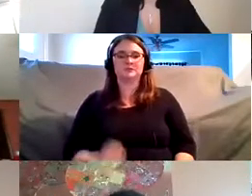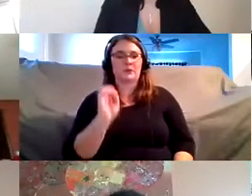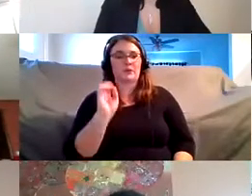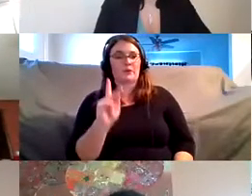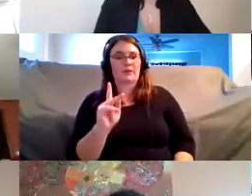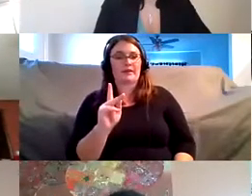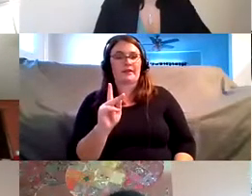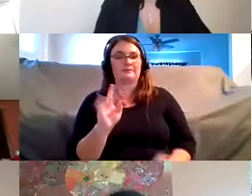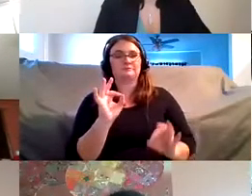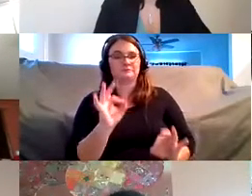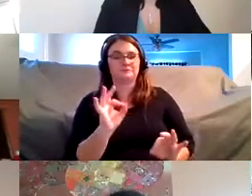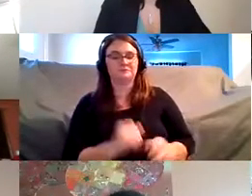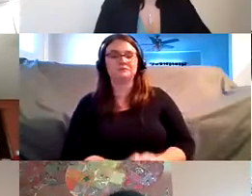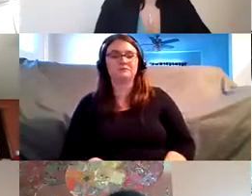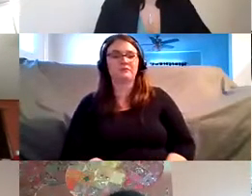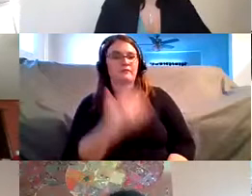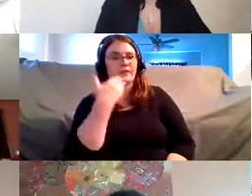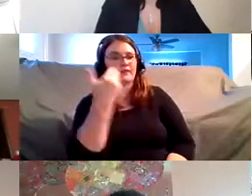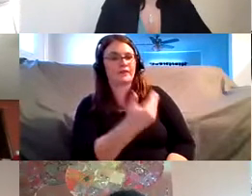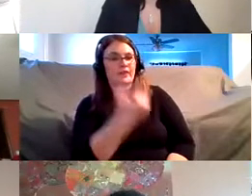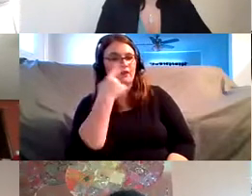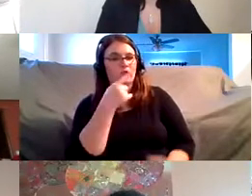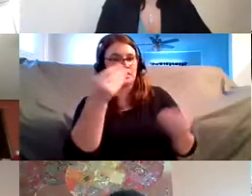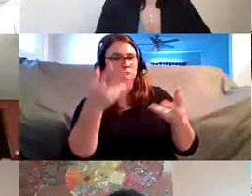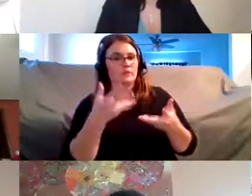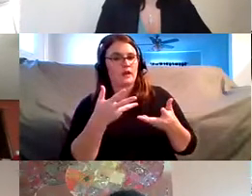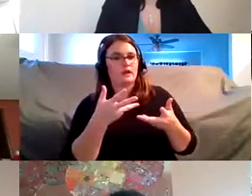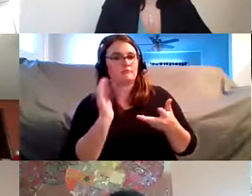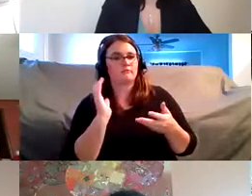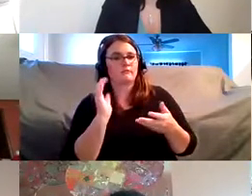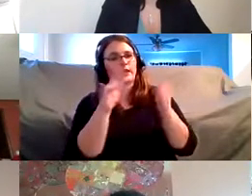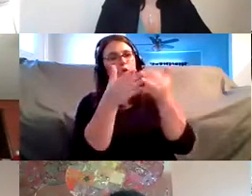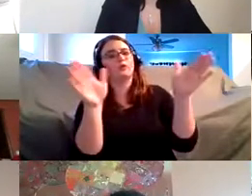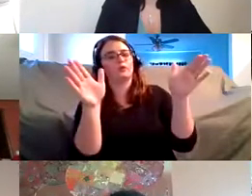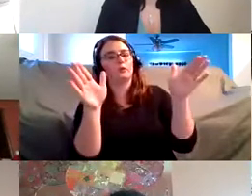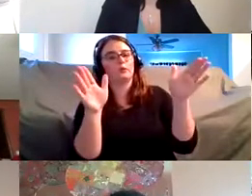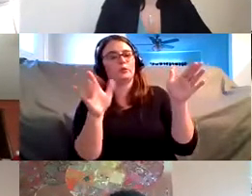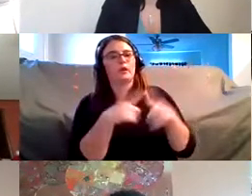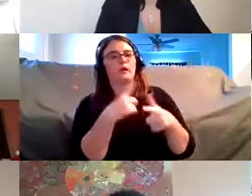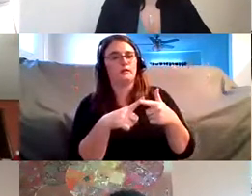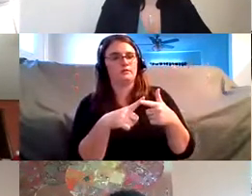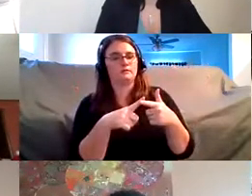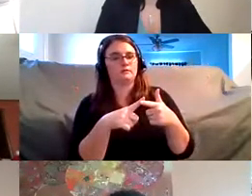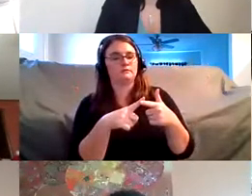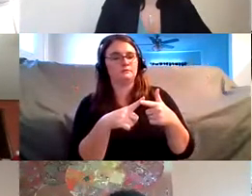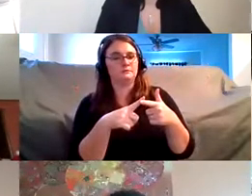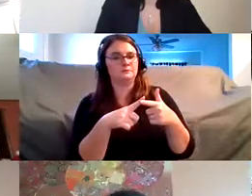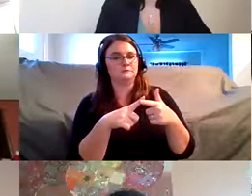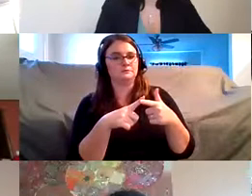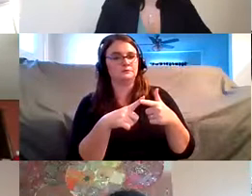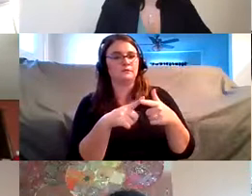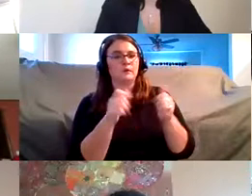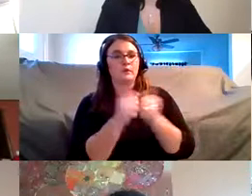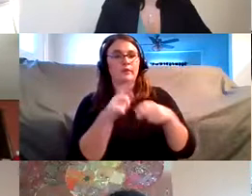Well, thank you for giving us that overview. And then just to kind of go about with this panel, we also